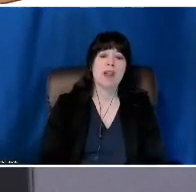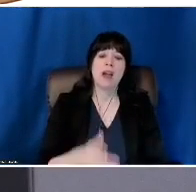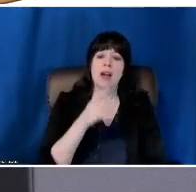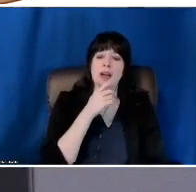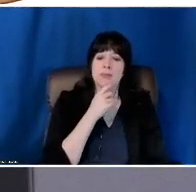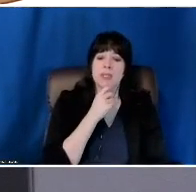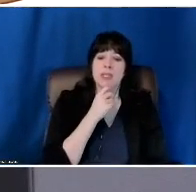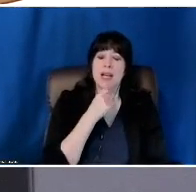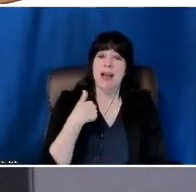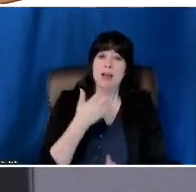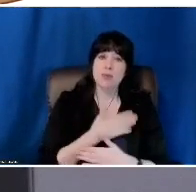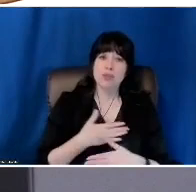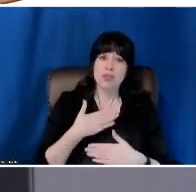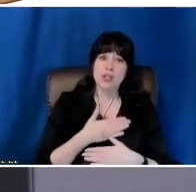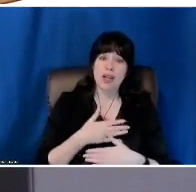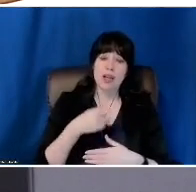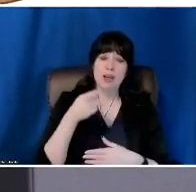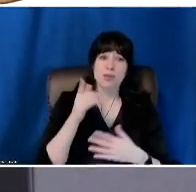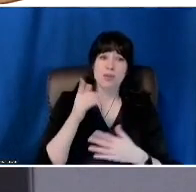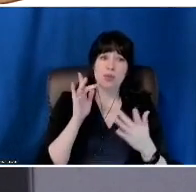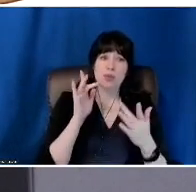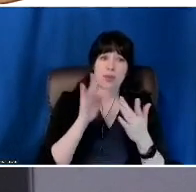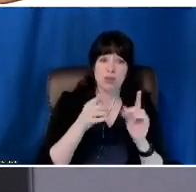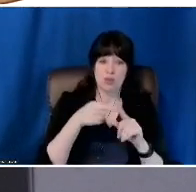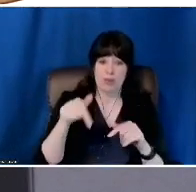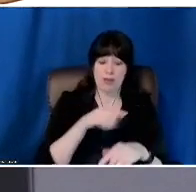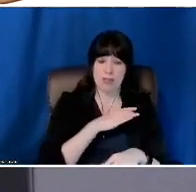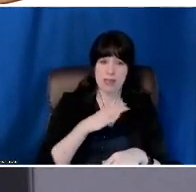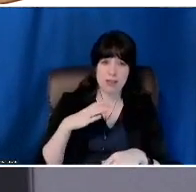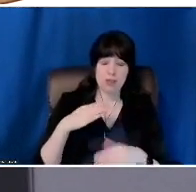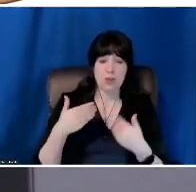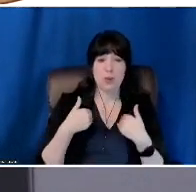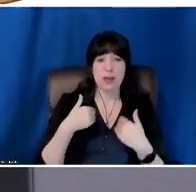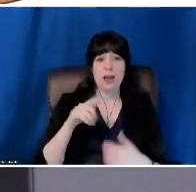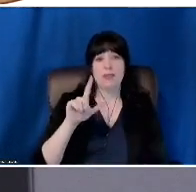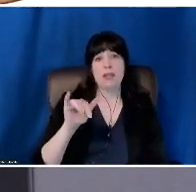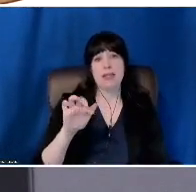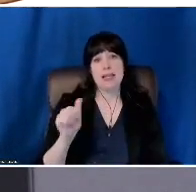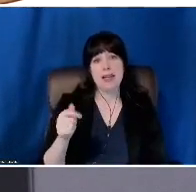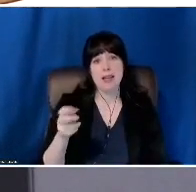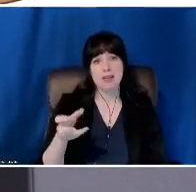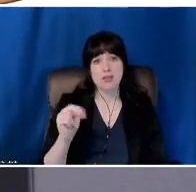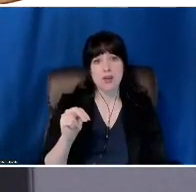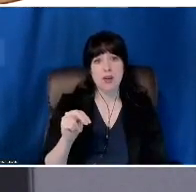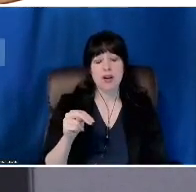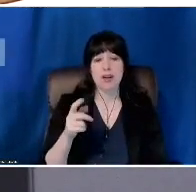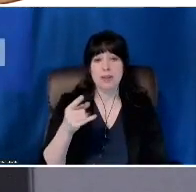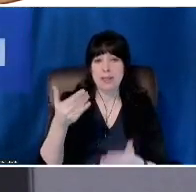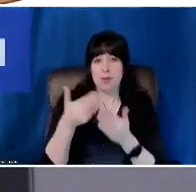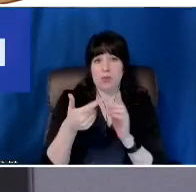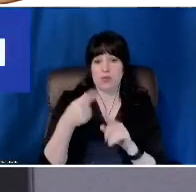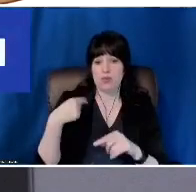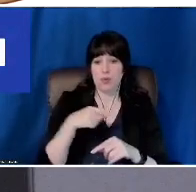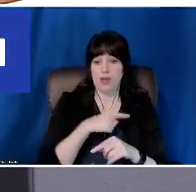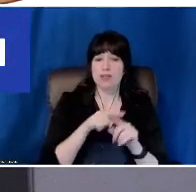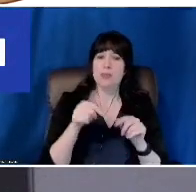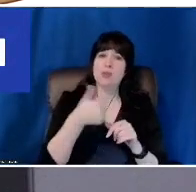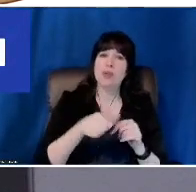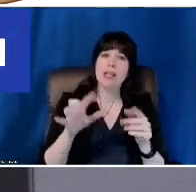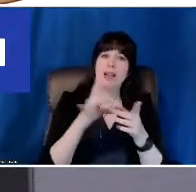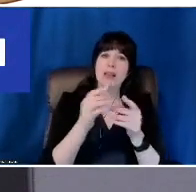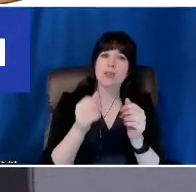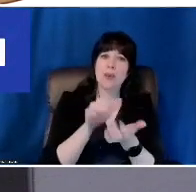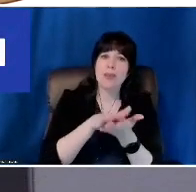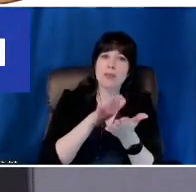And I appreciate, you know, you reaching out to this council, having a liaison, wanting to, you know, sort of get a little closer to us. But any connection with the school district